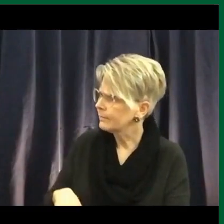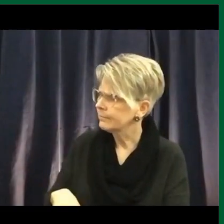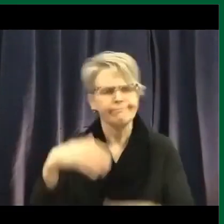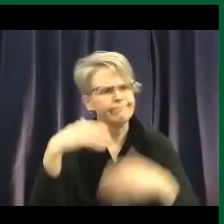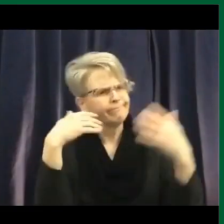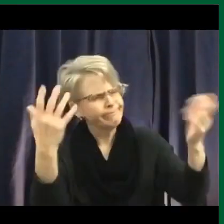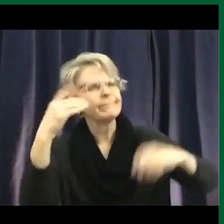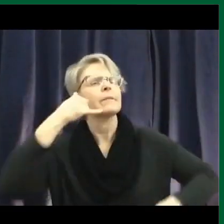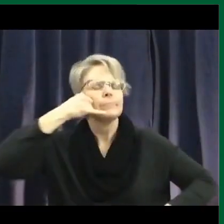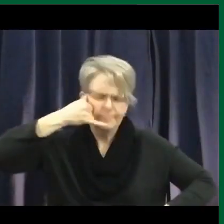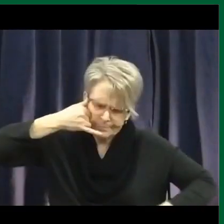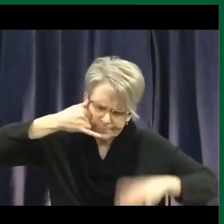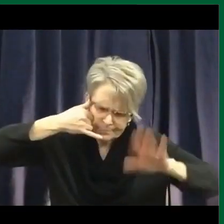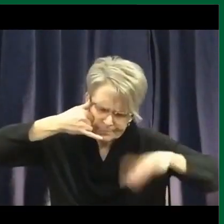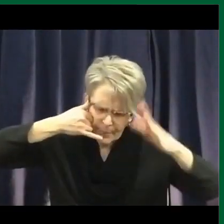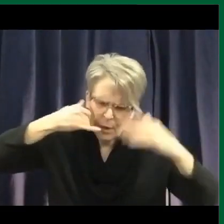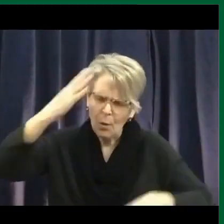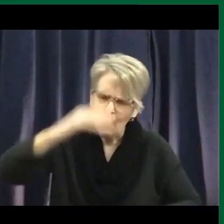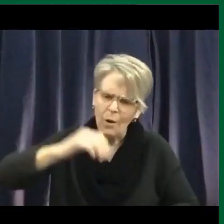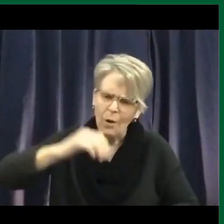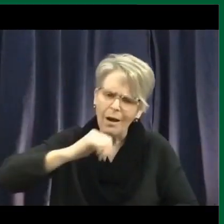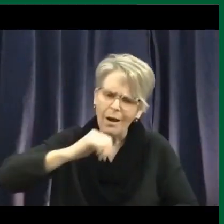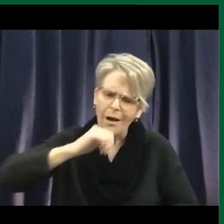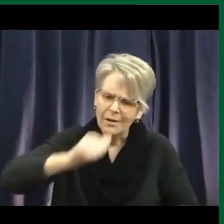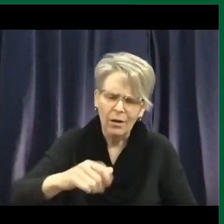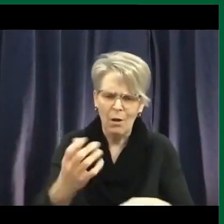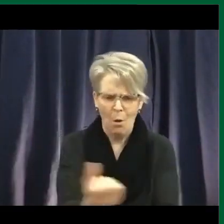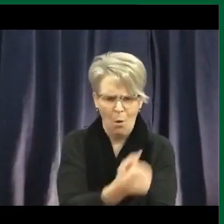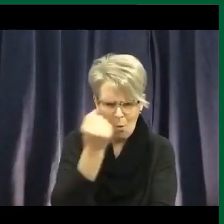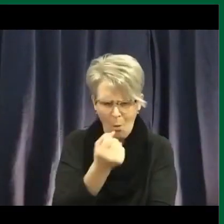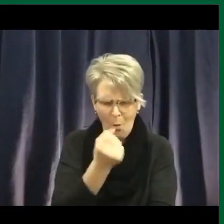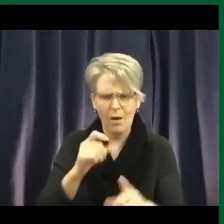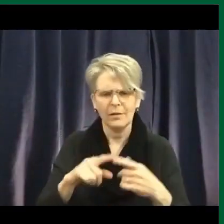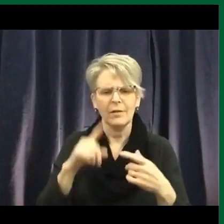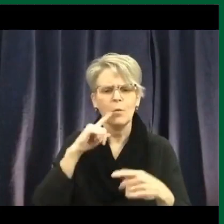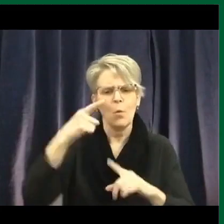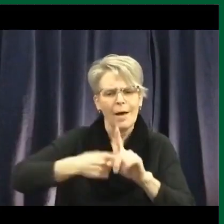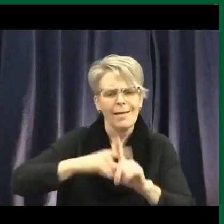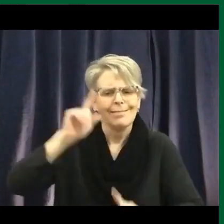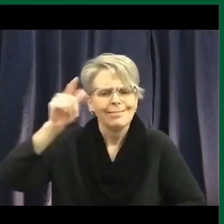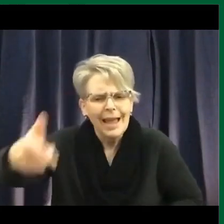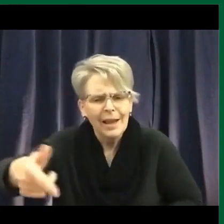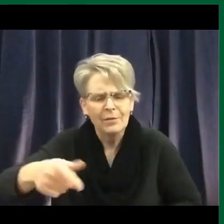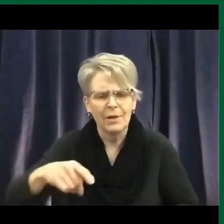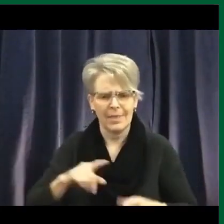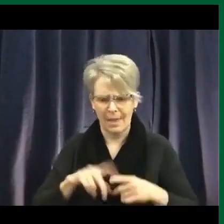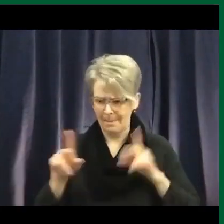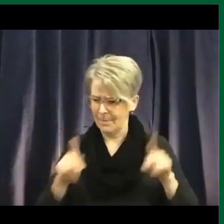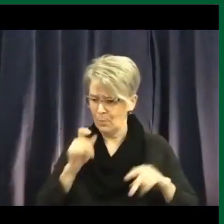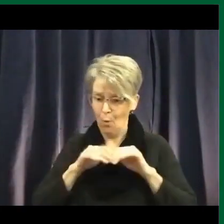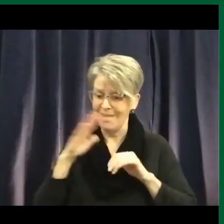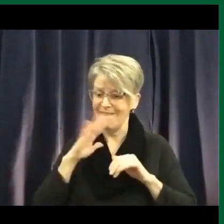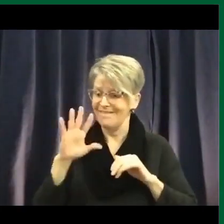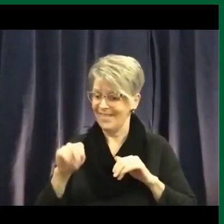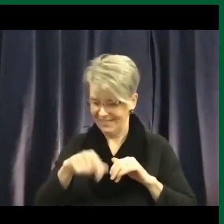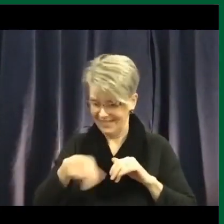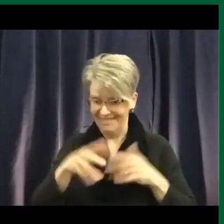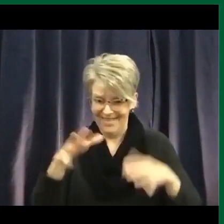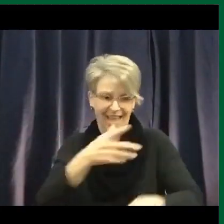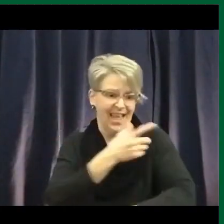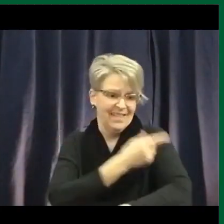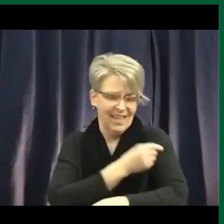those changes in a month from now or a month and a half when people over 50 are actually being vaccinated as opposed to us just